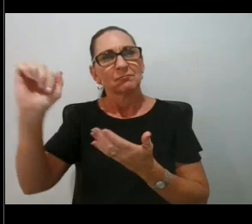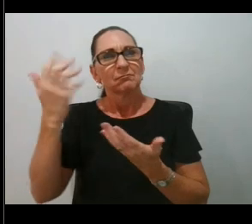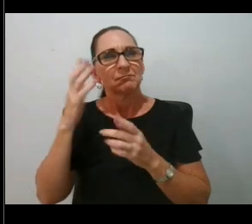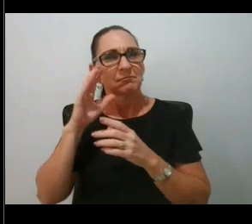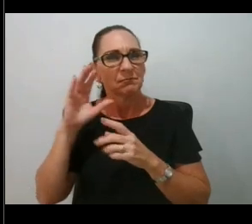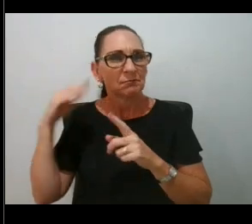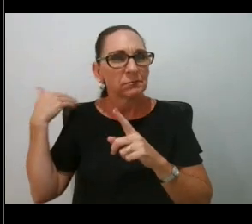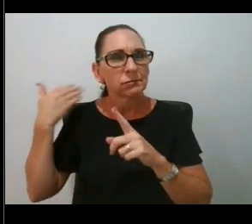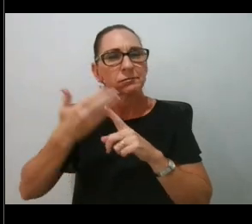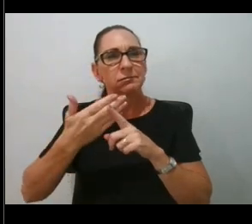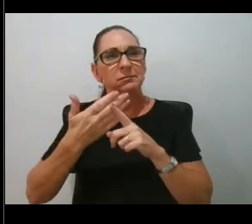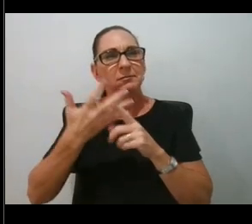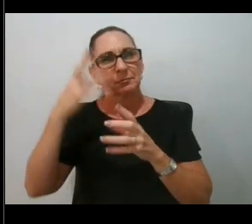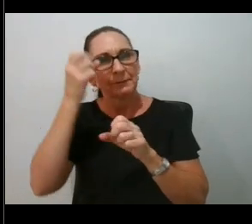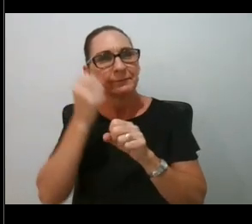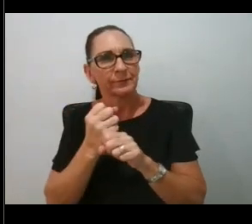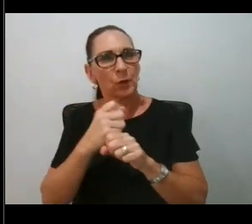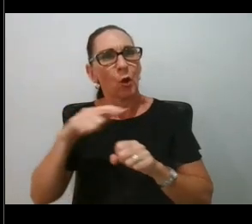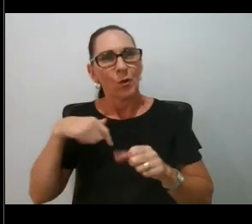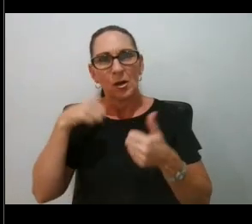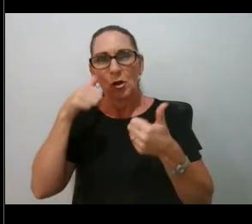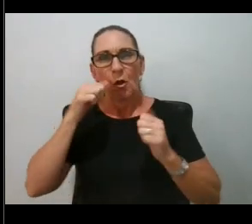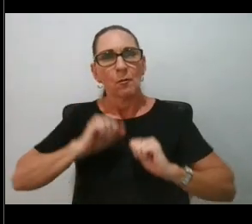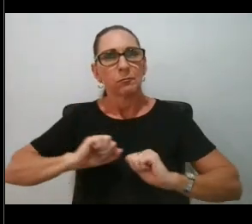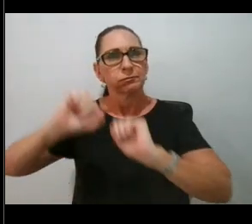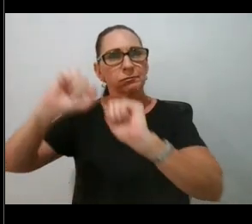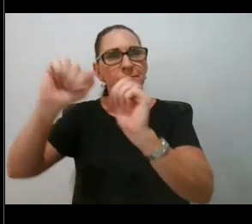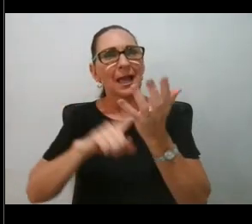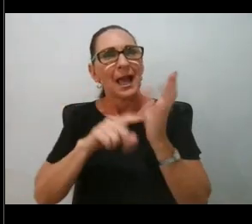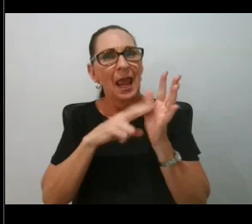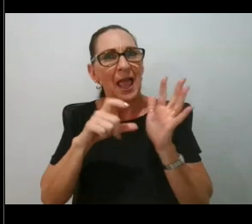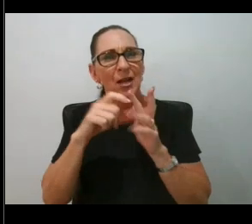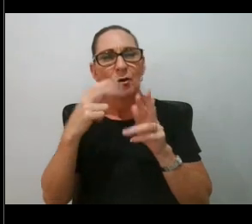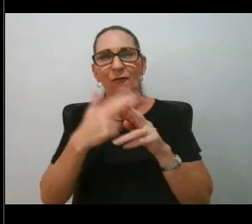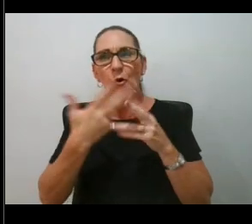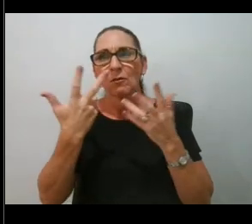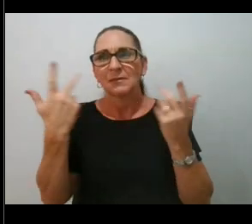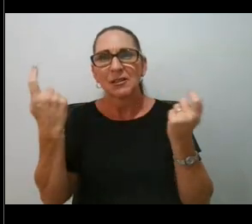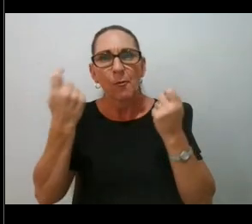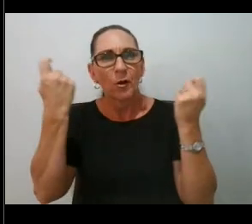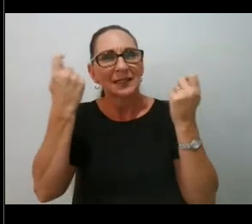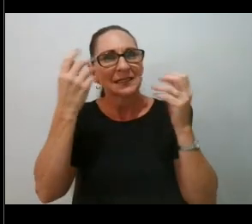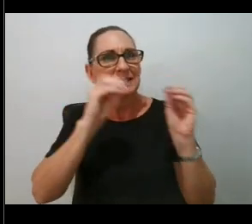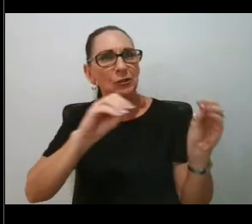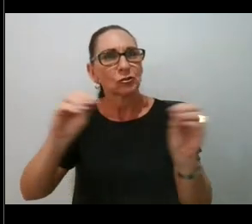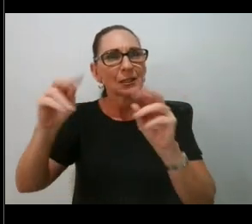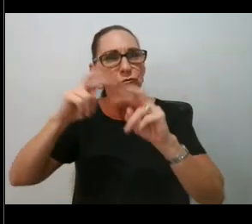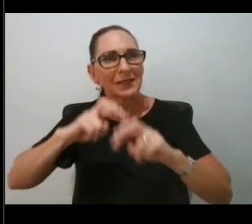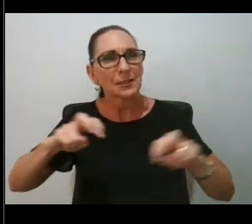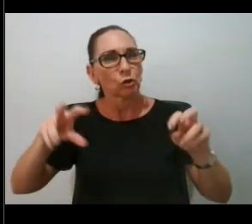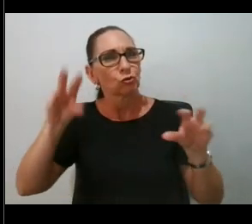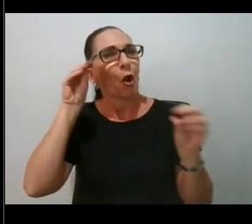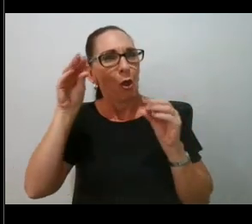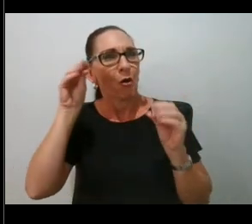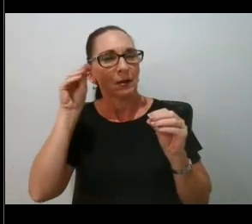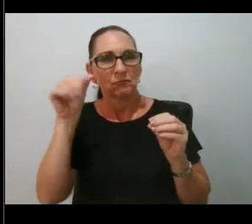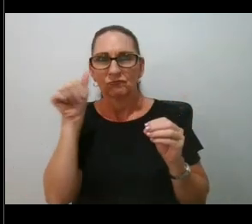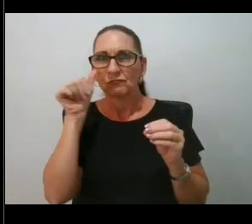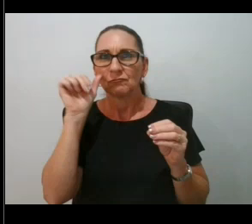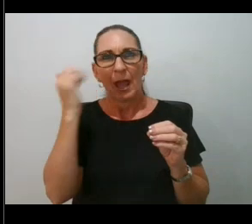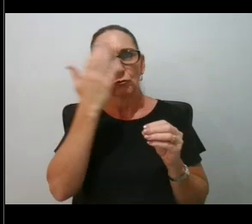that these lands have always been places of ceremony, teaching, research and learning, and we acknowledge the important role Aboriginal and Torres